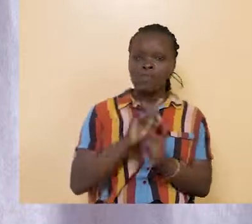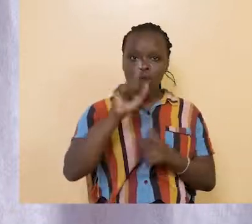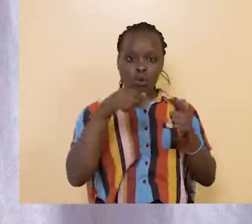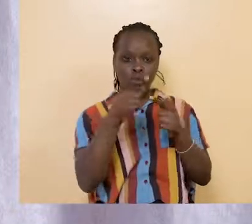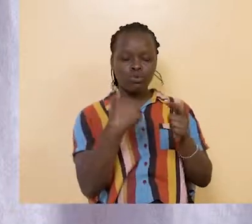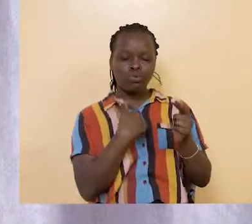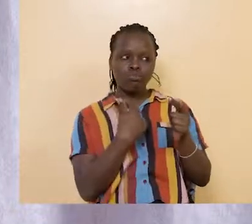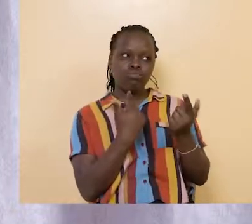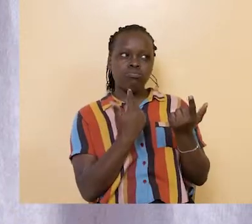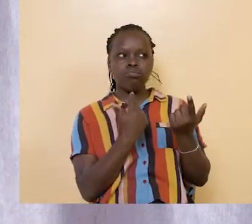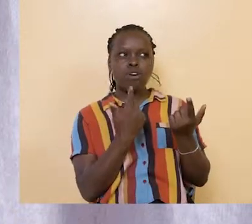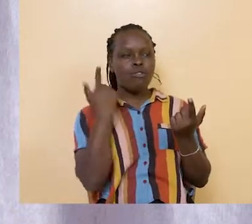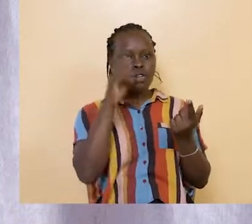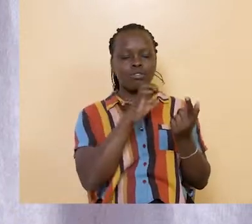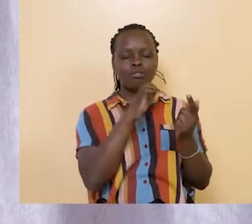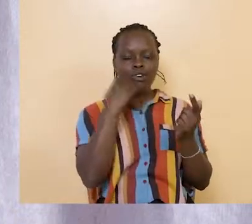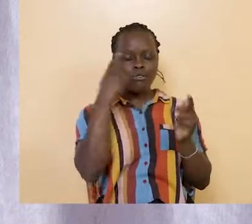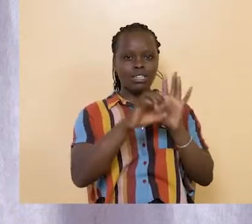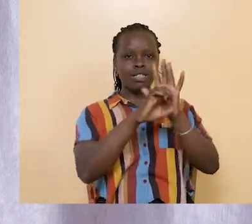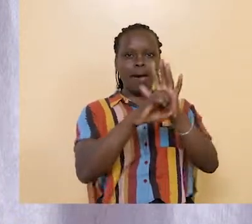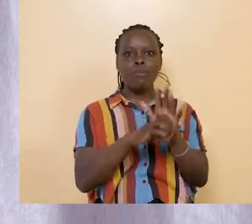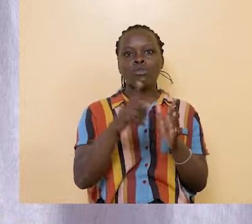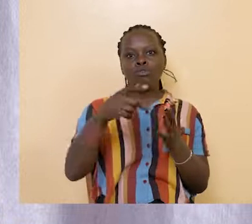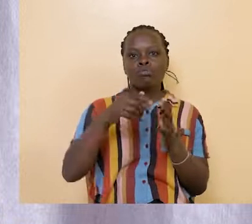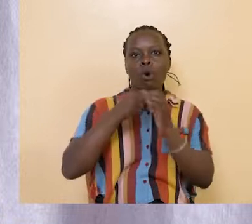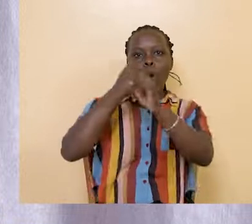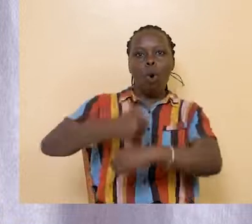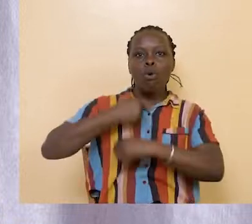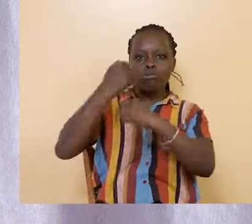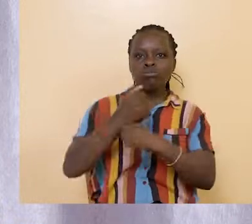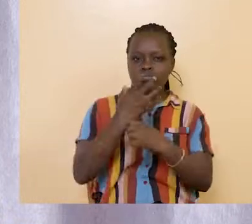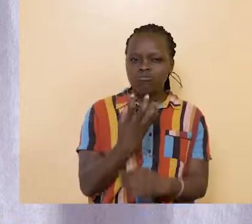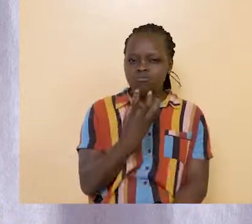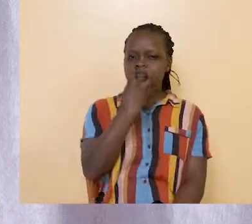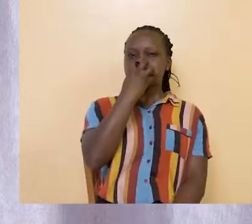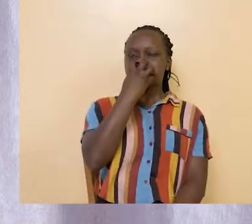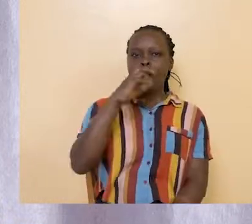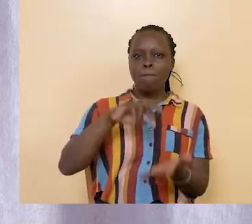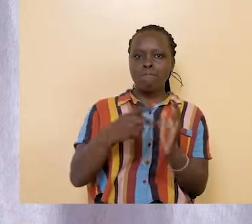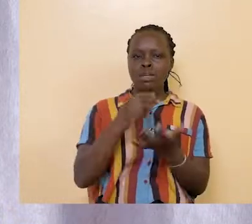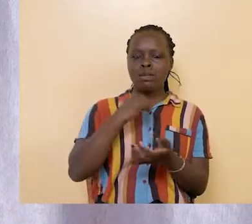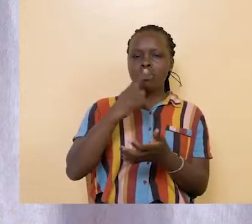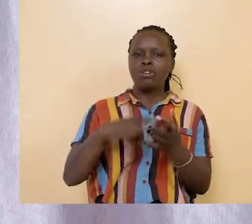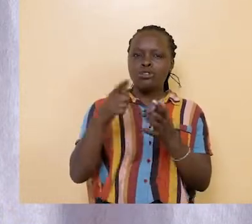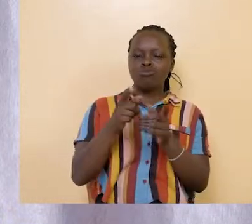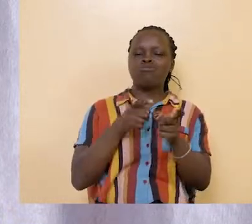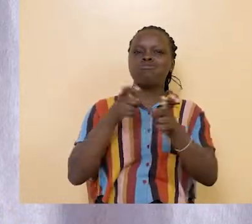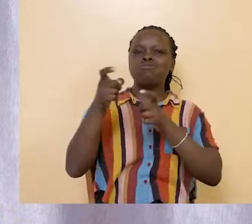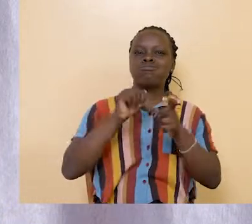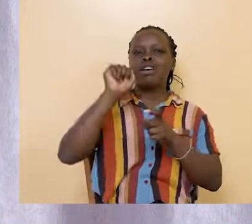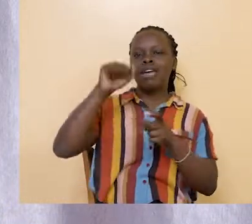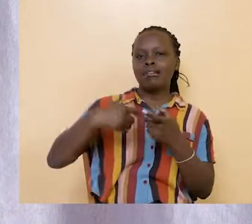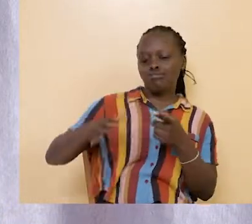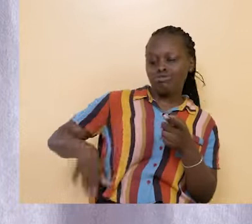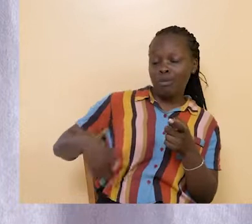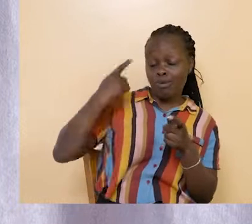we put bits into the mouths of horses to make them obey us, we can turn the whole animal. We can take